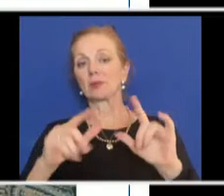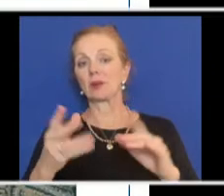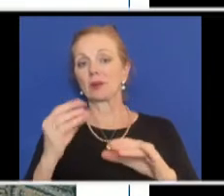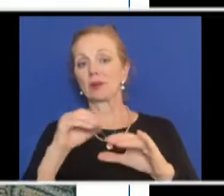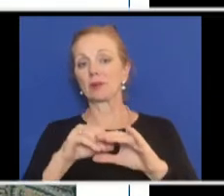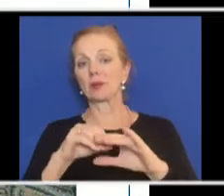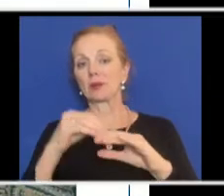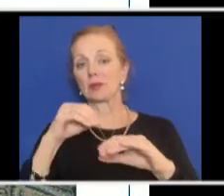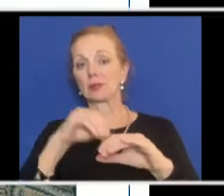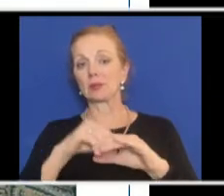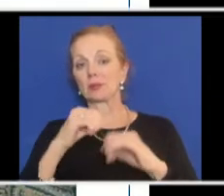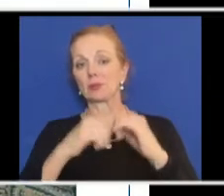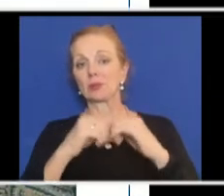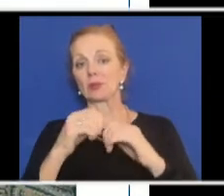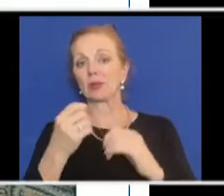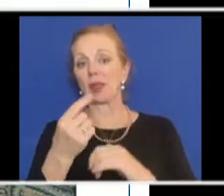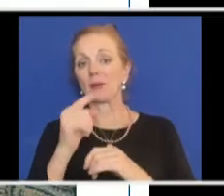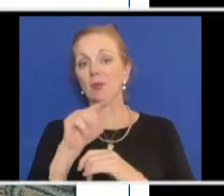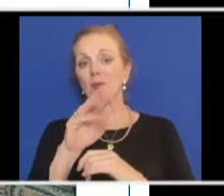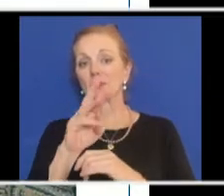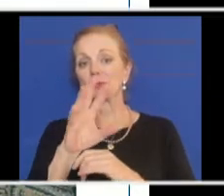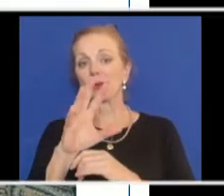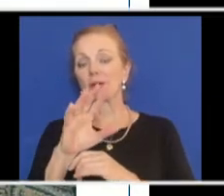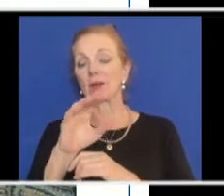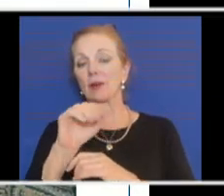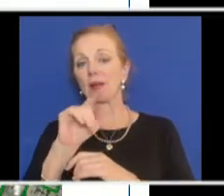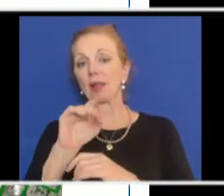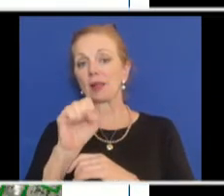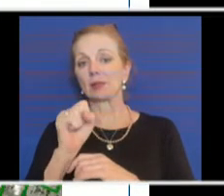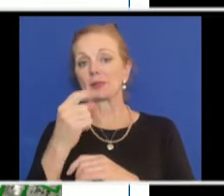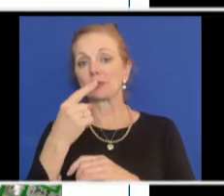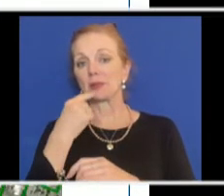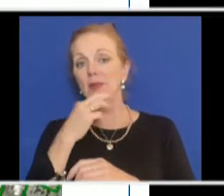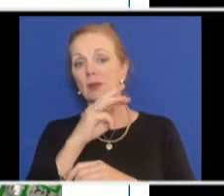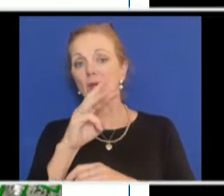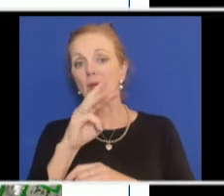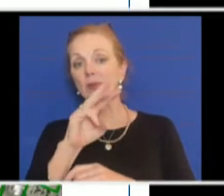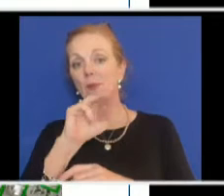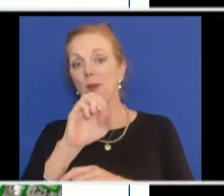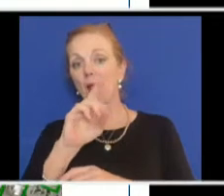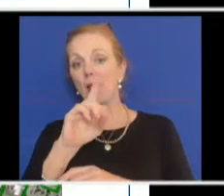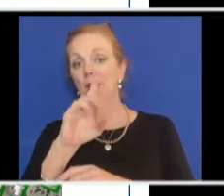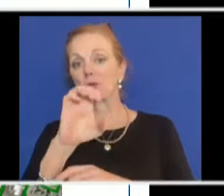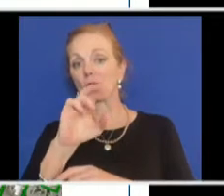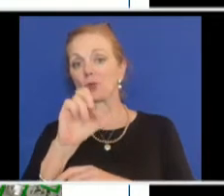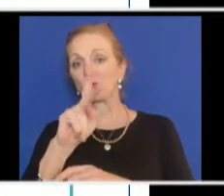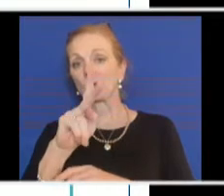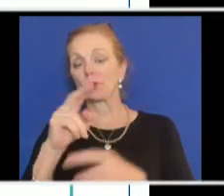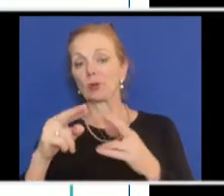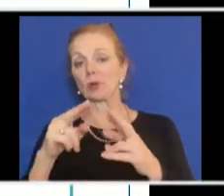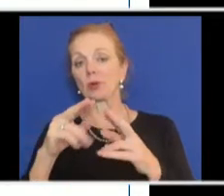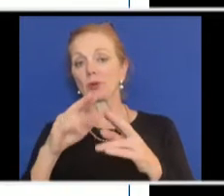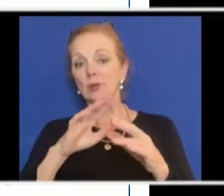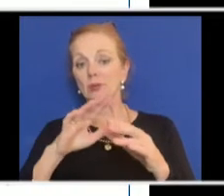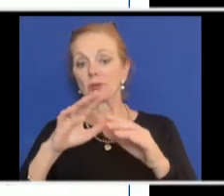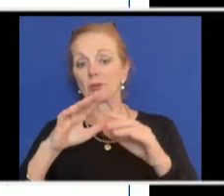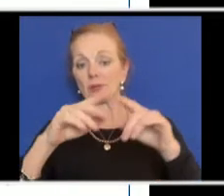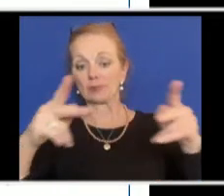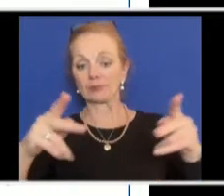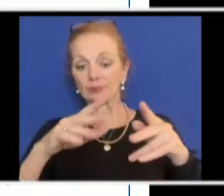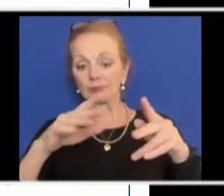infrastructure it's an 11.65 acre site as you mentioned on West Mallard Creek Road the site is surrounded